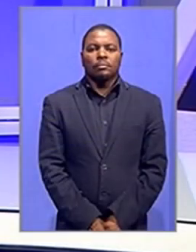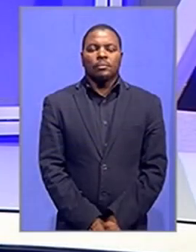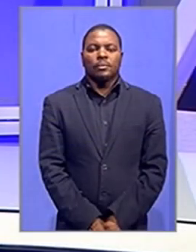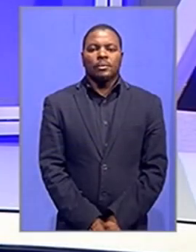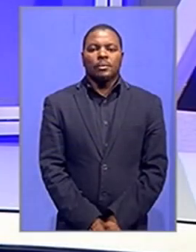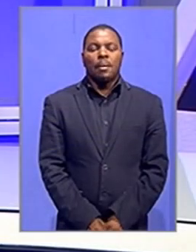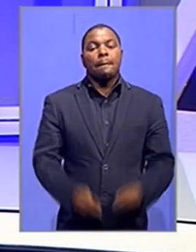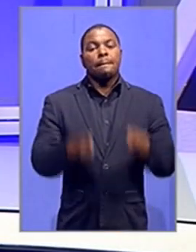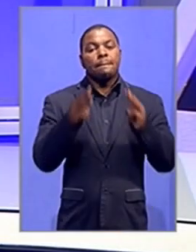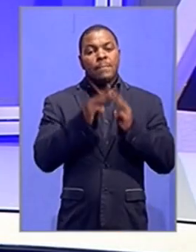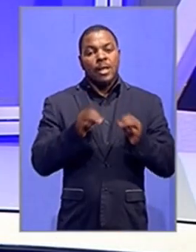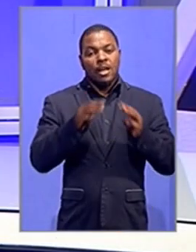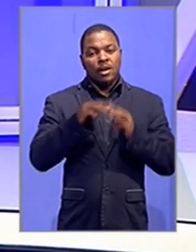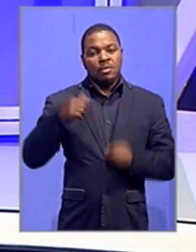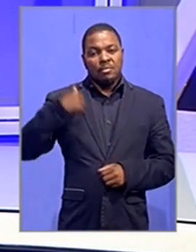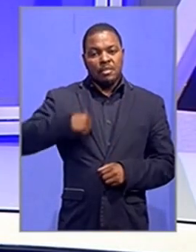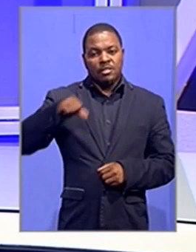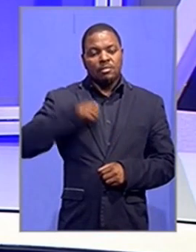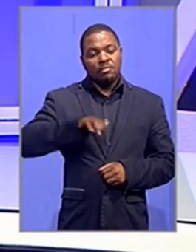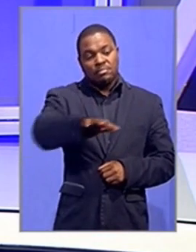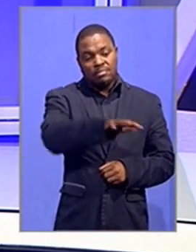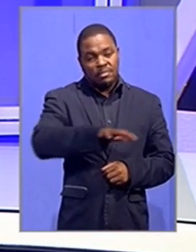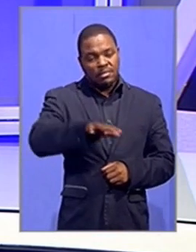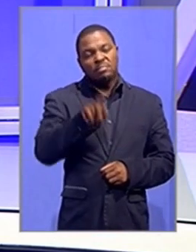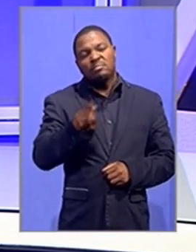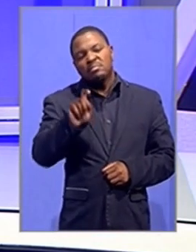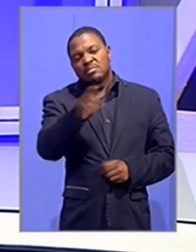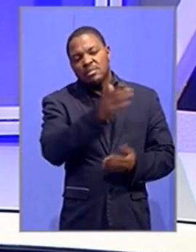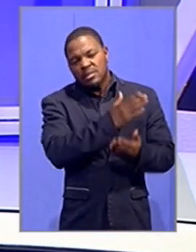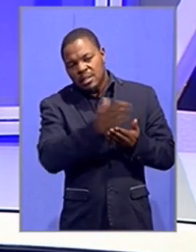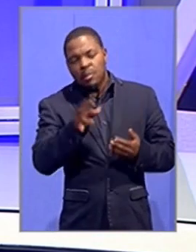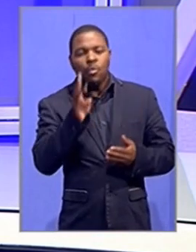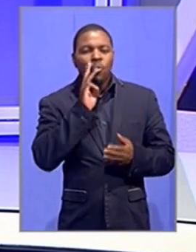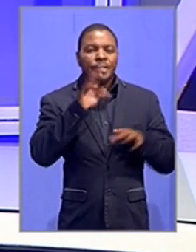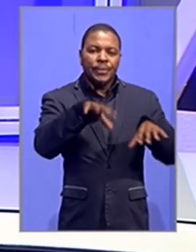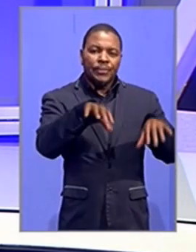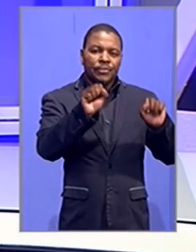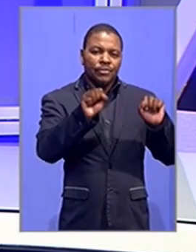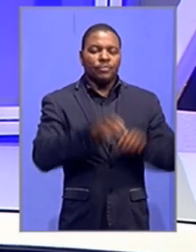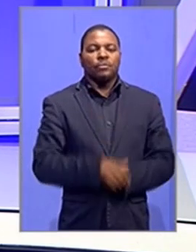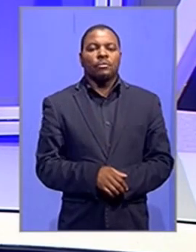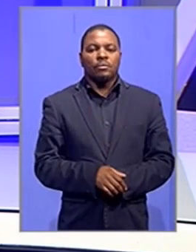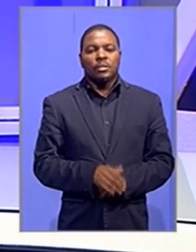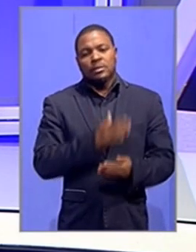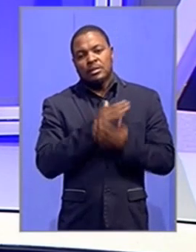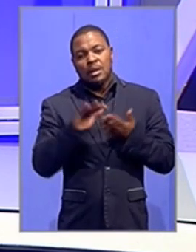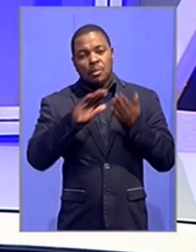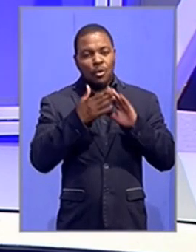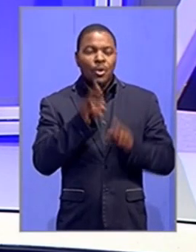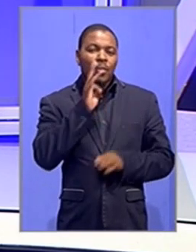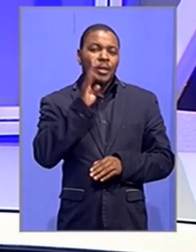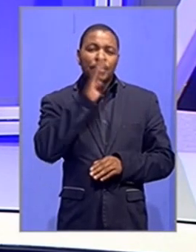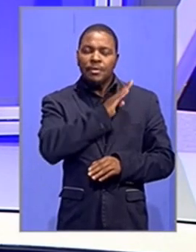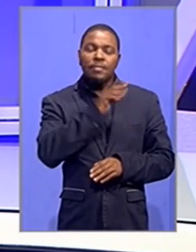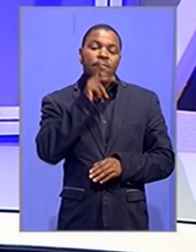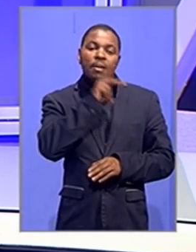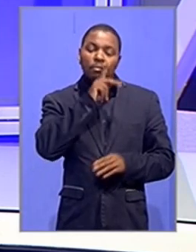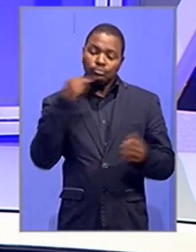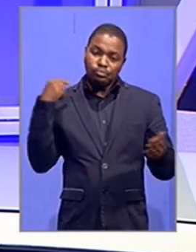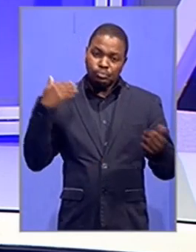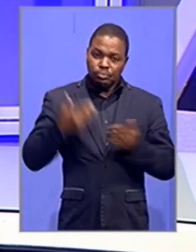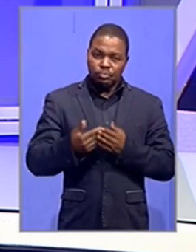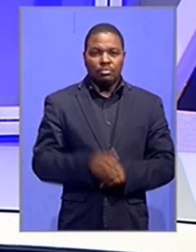Thebolelo ya metsi mo dikgaolong tse di farologaneng tsa masepala mogolo wa Mangaung e kgoreletsegile. Baagi bangwe e sale ba sena metsi go tloga ka la botlhano.